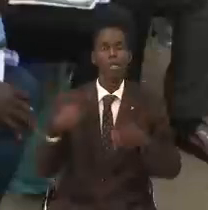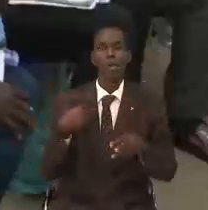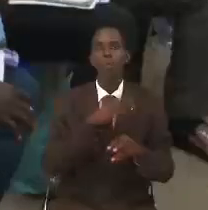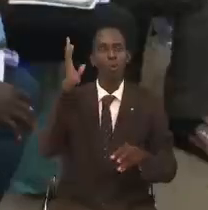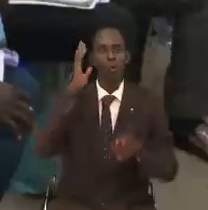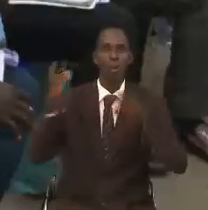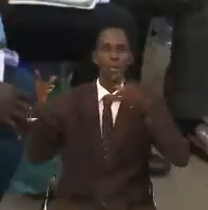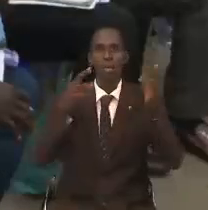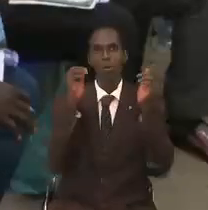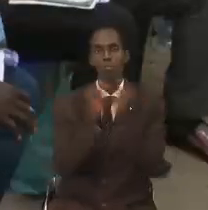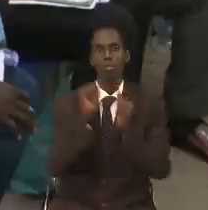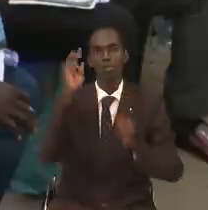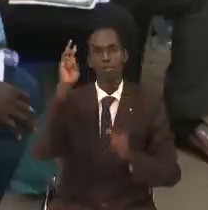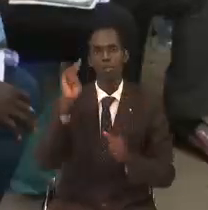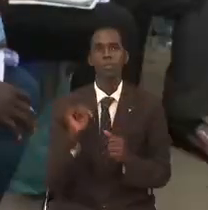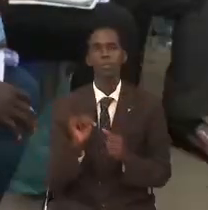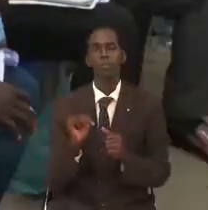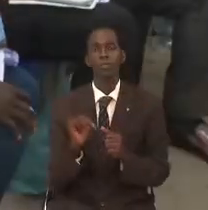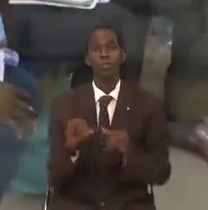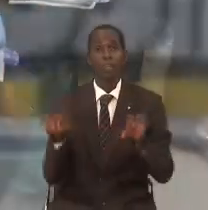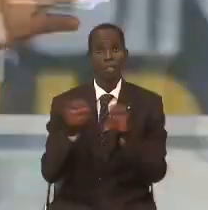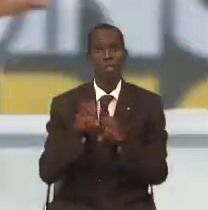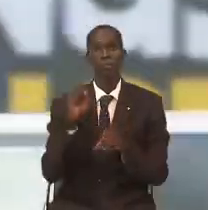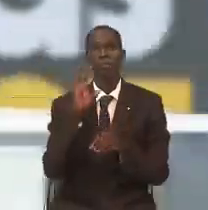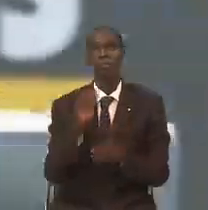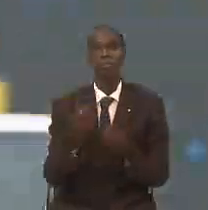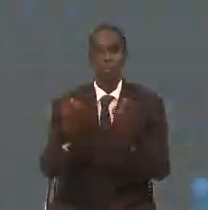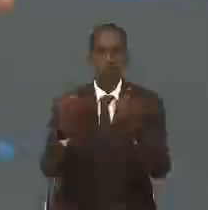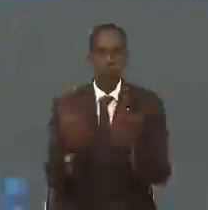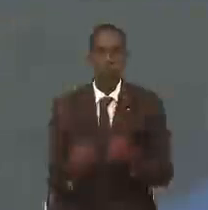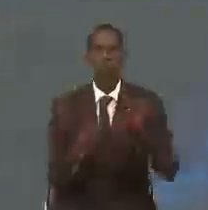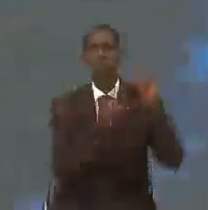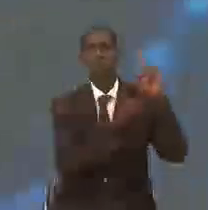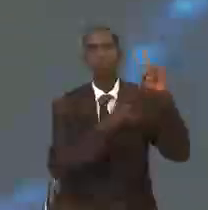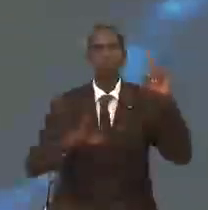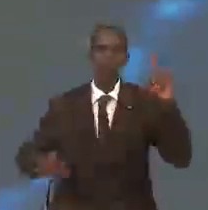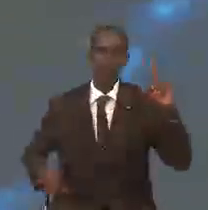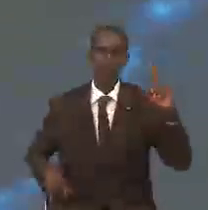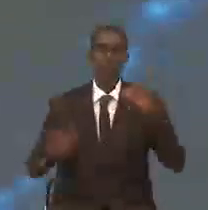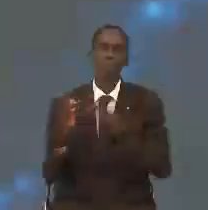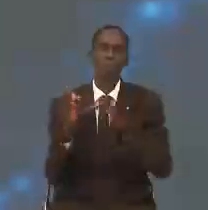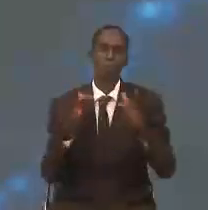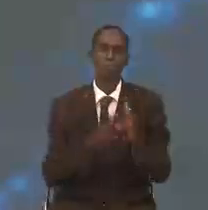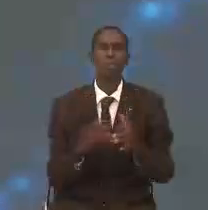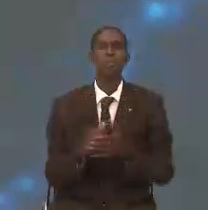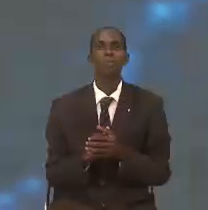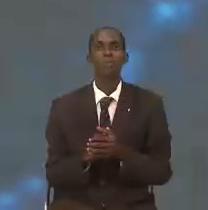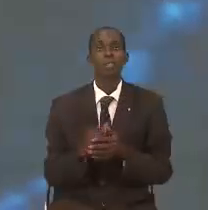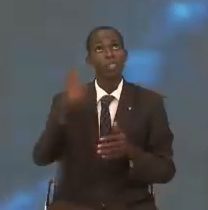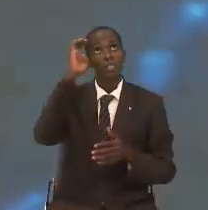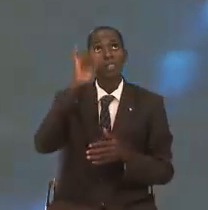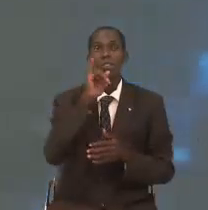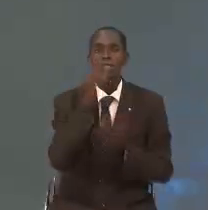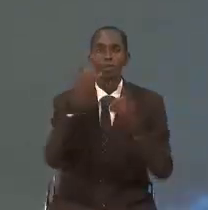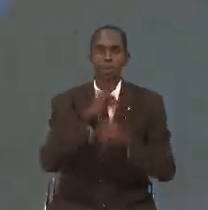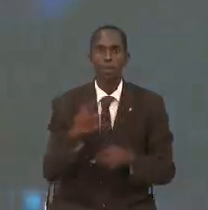him. He says, even so, come Lord Jesus. He's coming, and